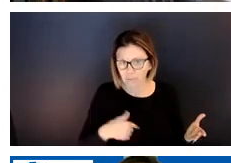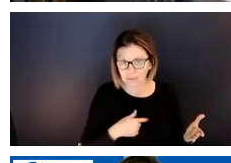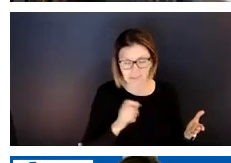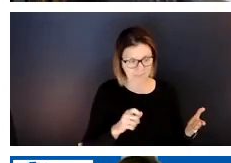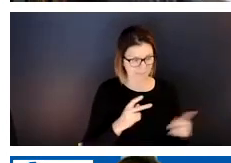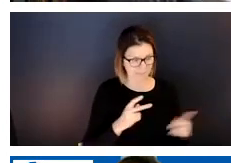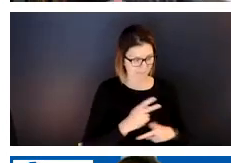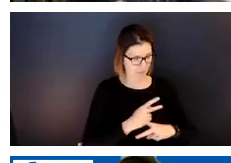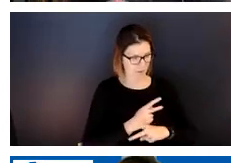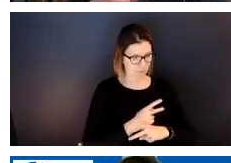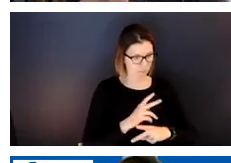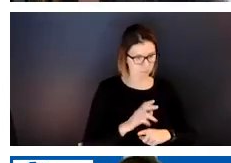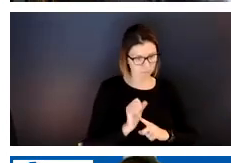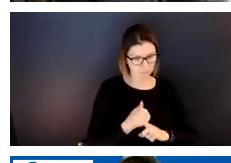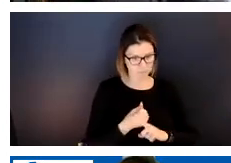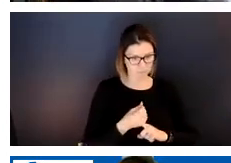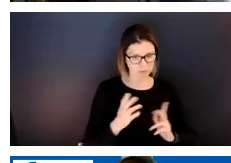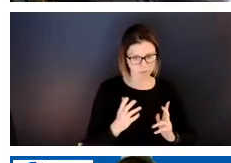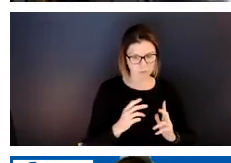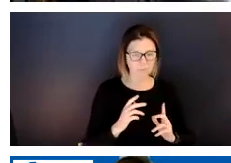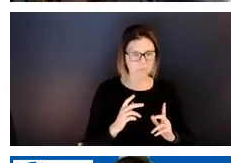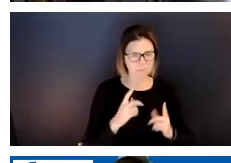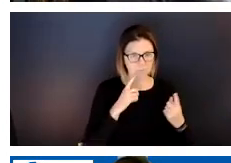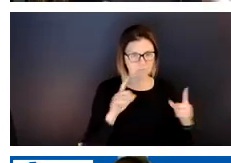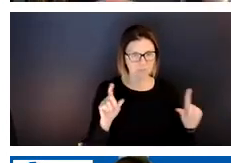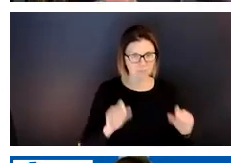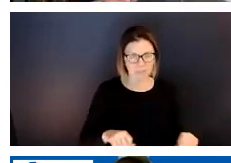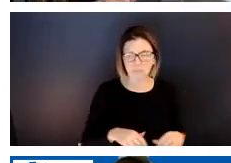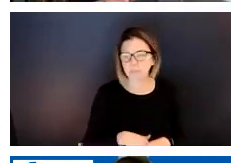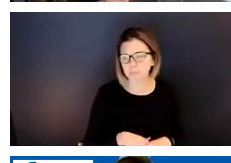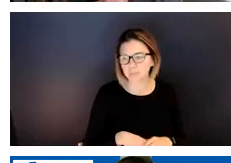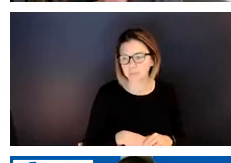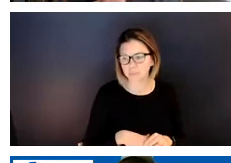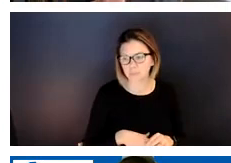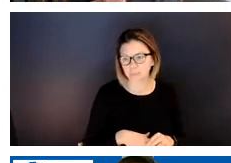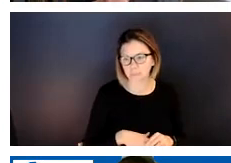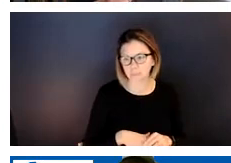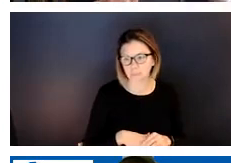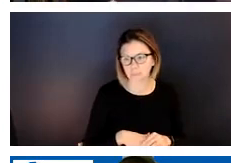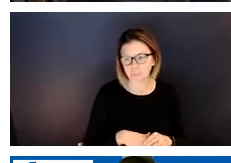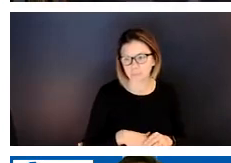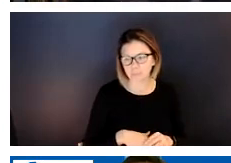those sort of things effectively. Excuse me.